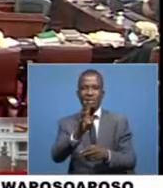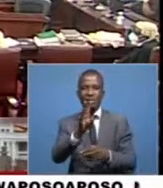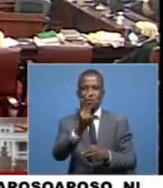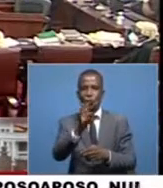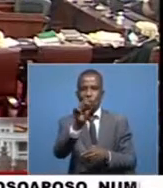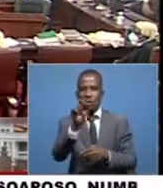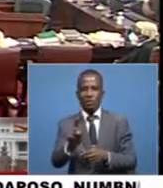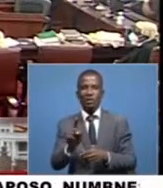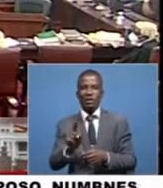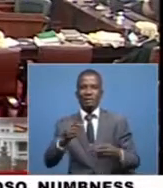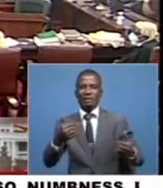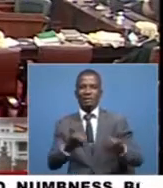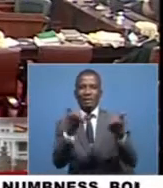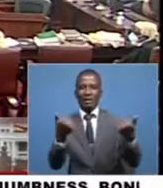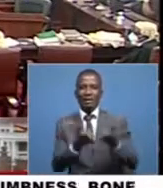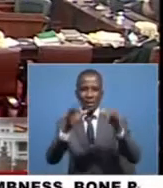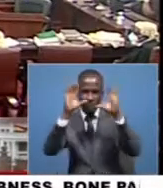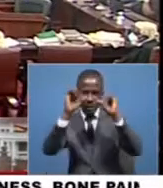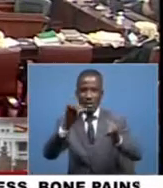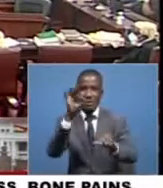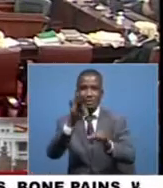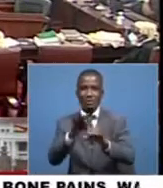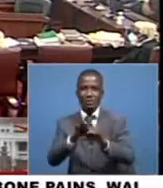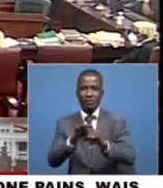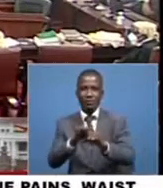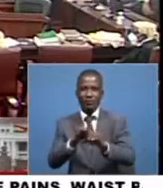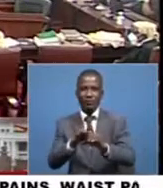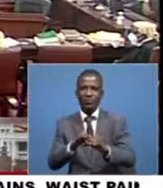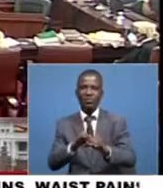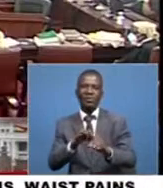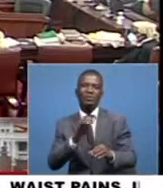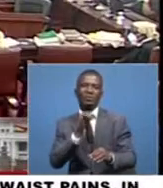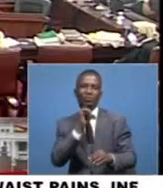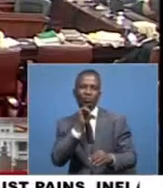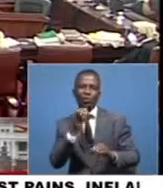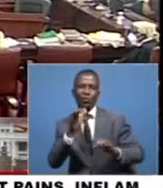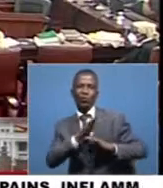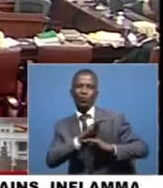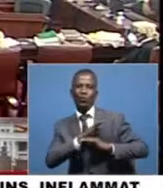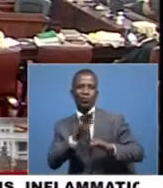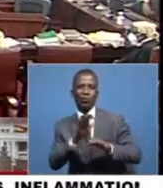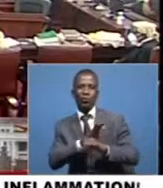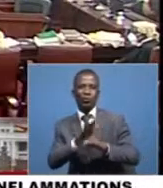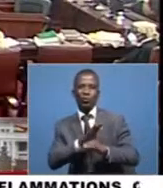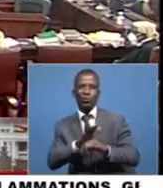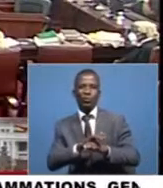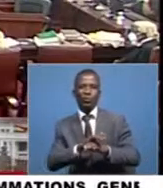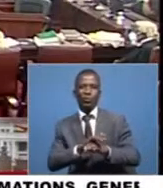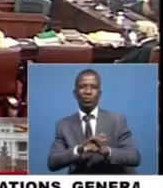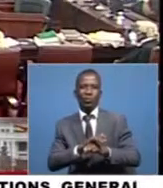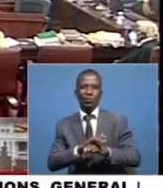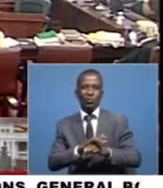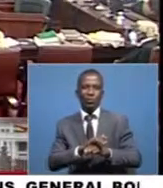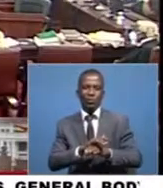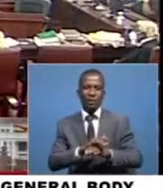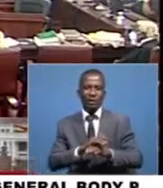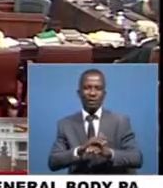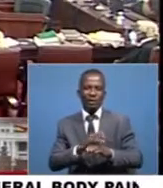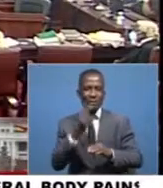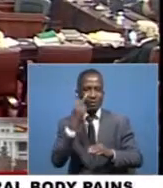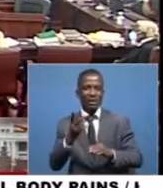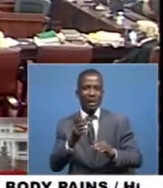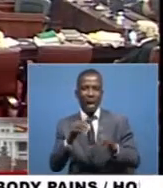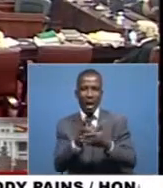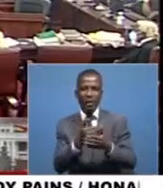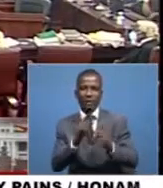of a president. Simply put, we are not convinced and will not yield to the invitation being extended to us by counsel for the petitioner to order the